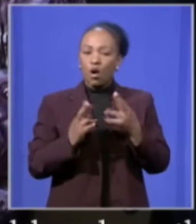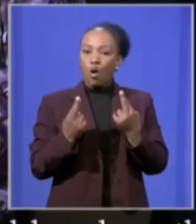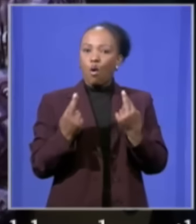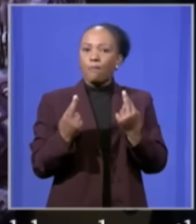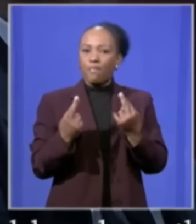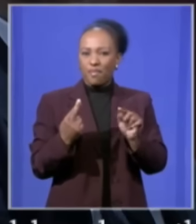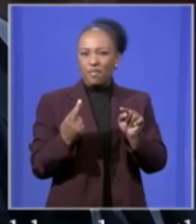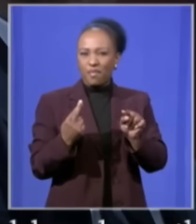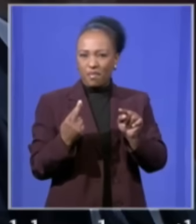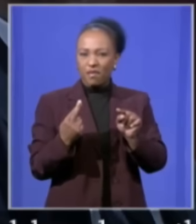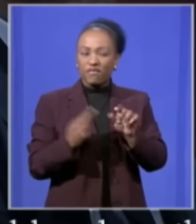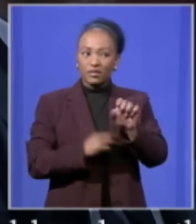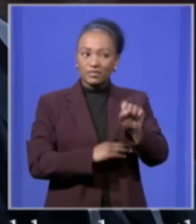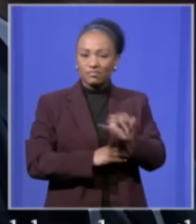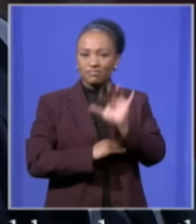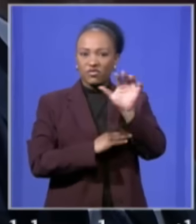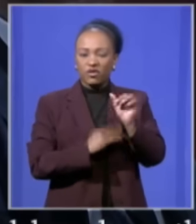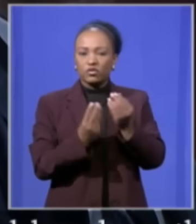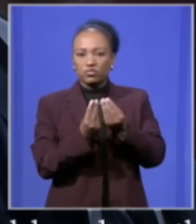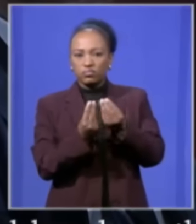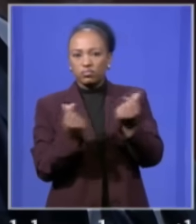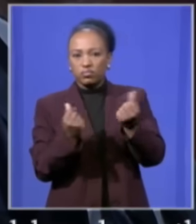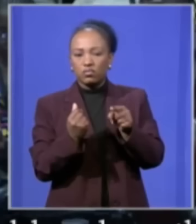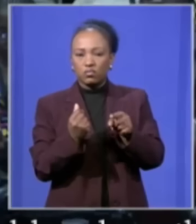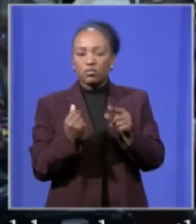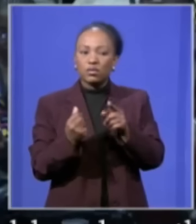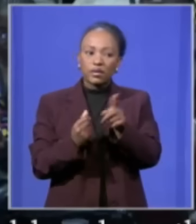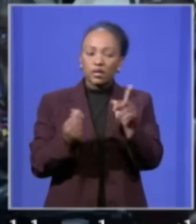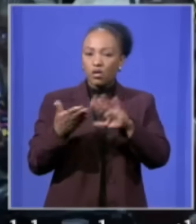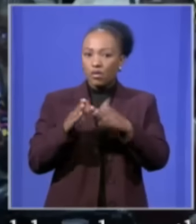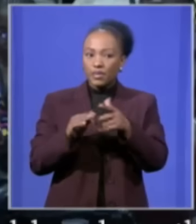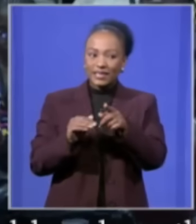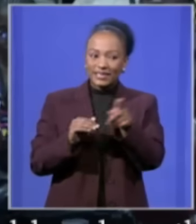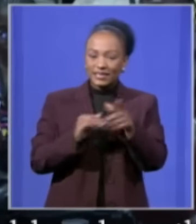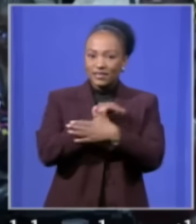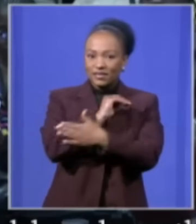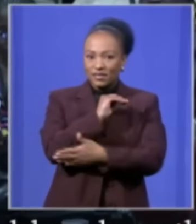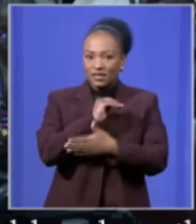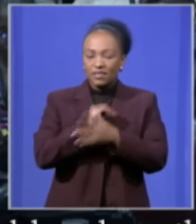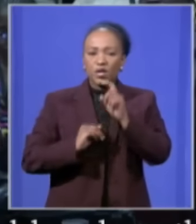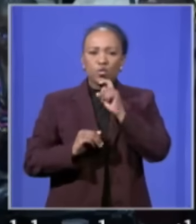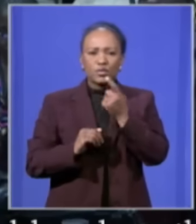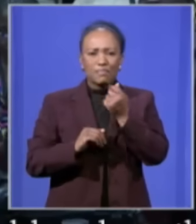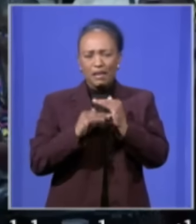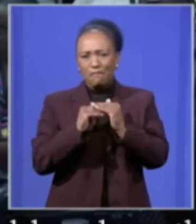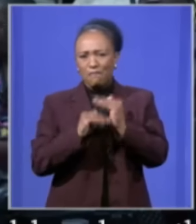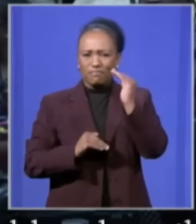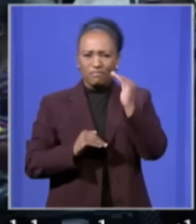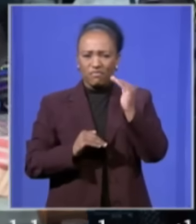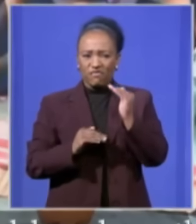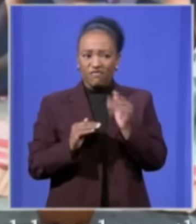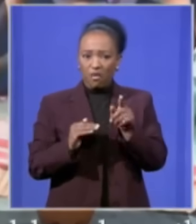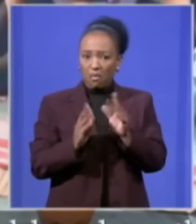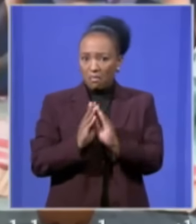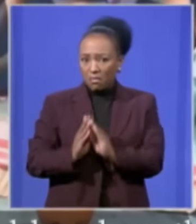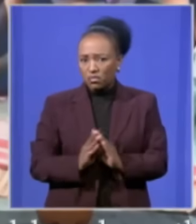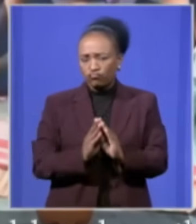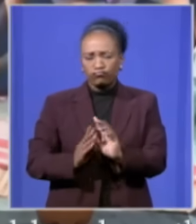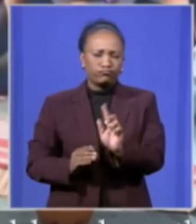go rarolla ditlhotlho ka Afrika Borwa. O kgonthišeditše badudi ba naga gore ga go tlo šomišwa mašeleng a godimo tshepedišong.